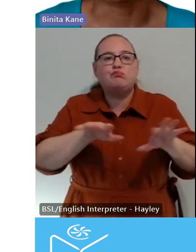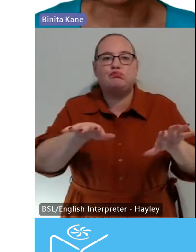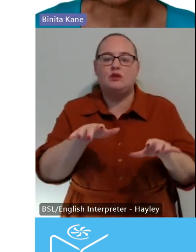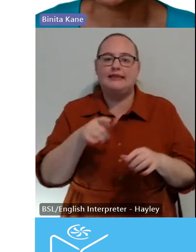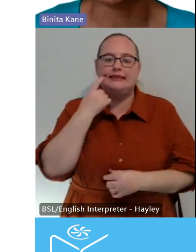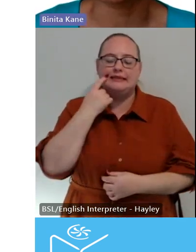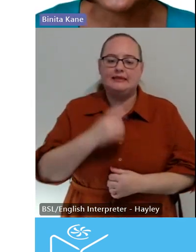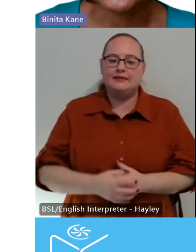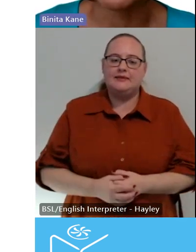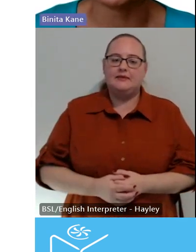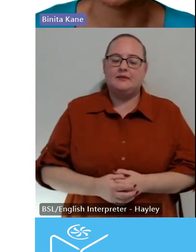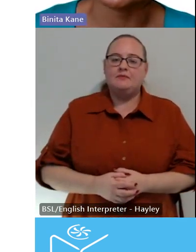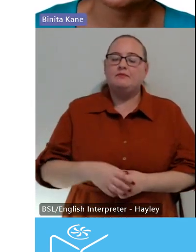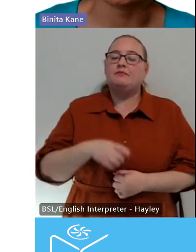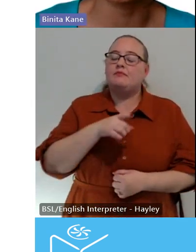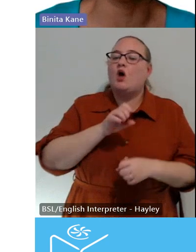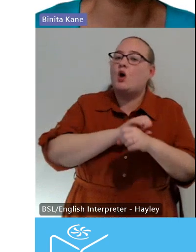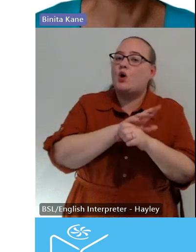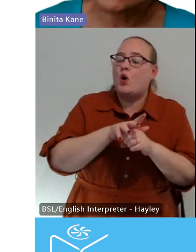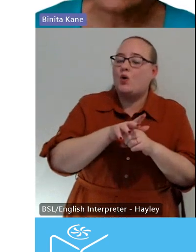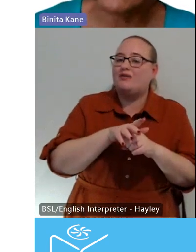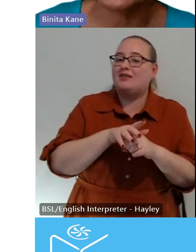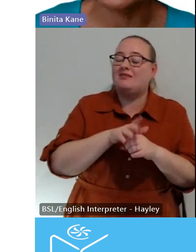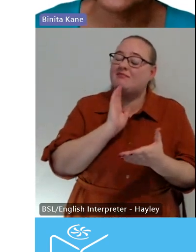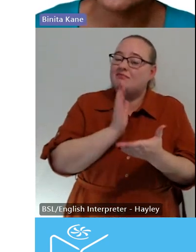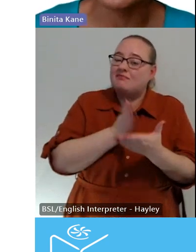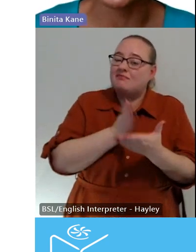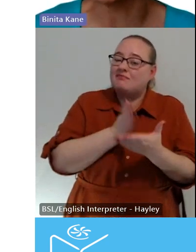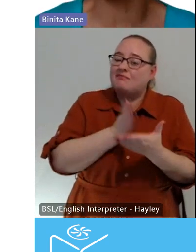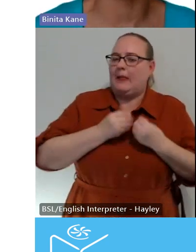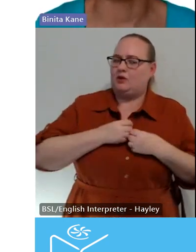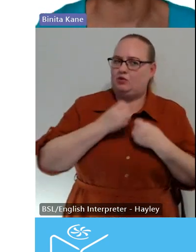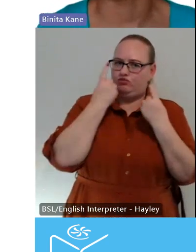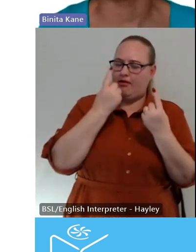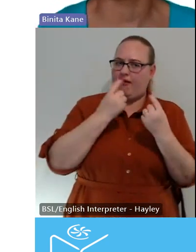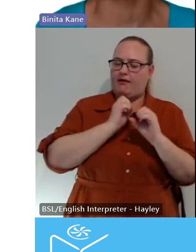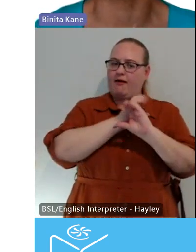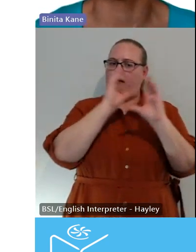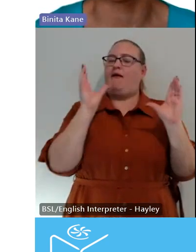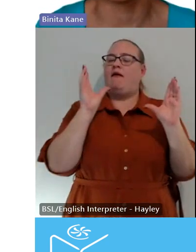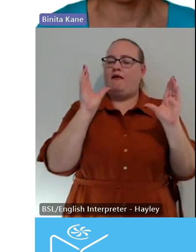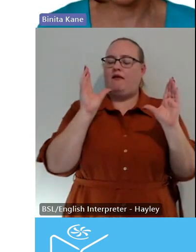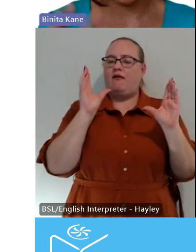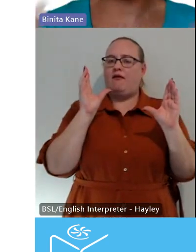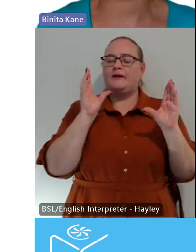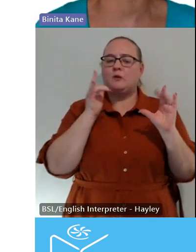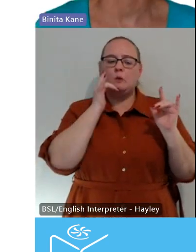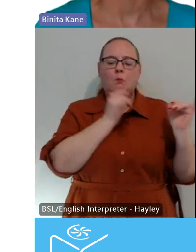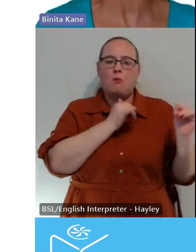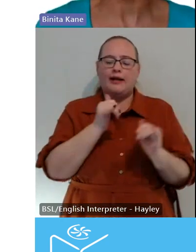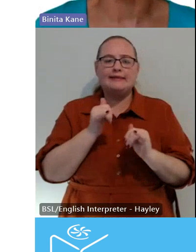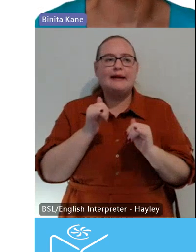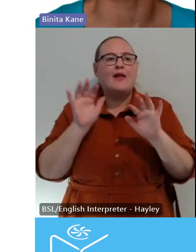COVID-19 was a really important teacher because we were monitoring this in a way that we haven't done for other diseases, in terms of